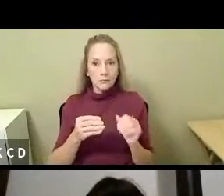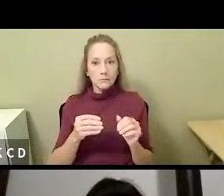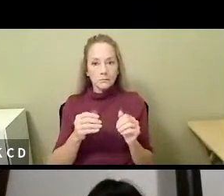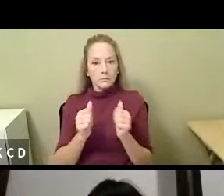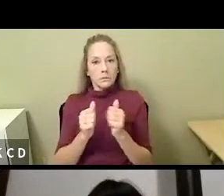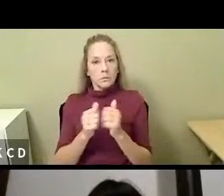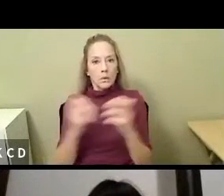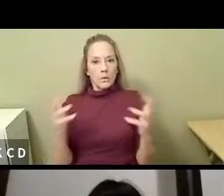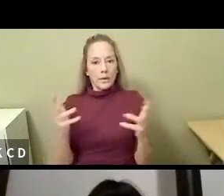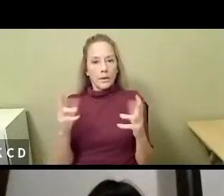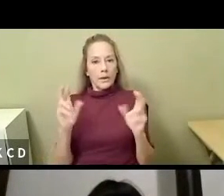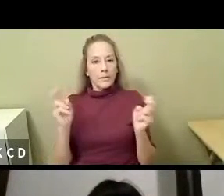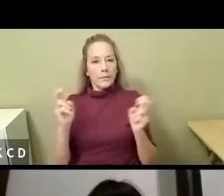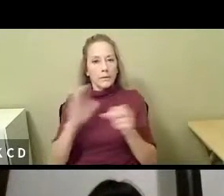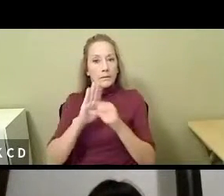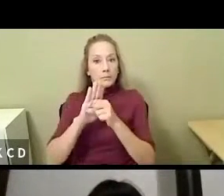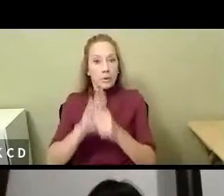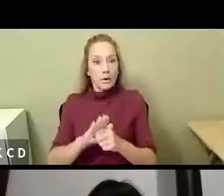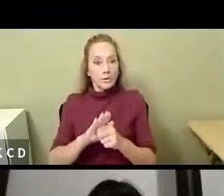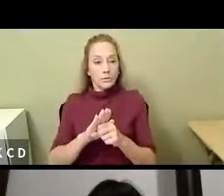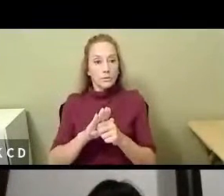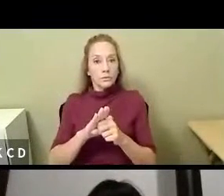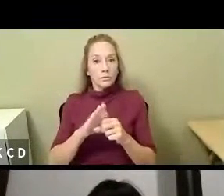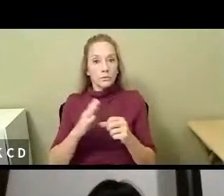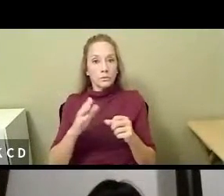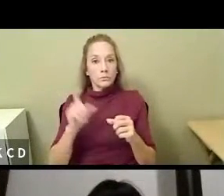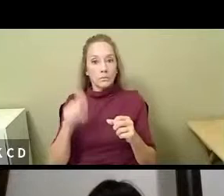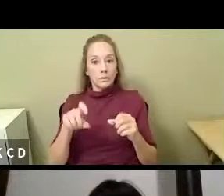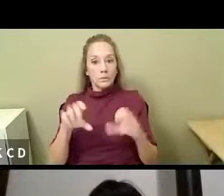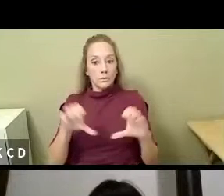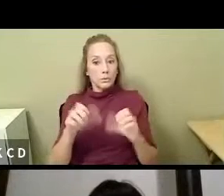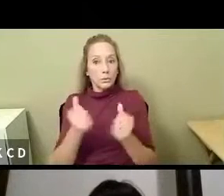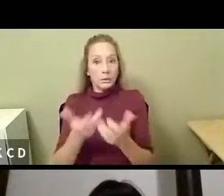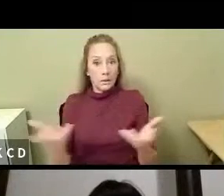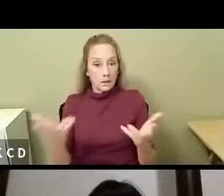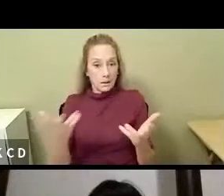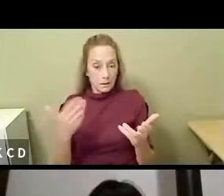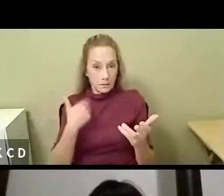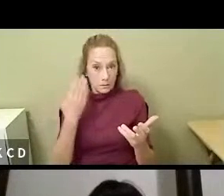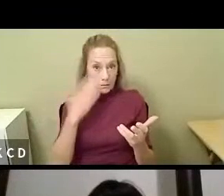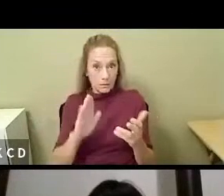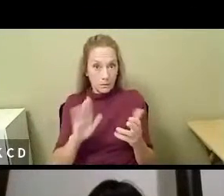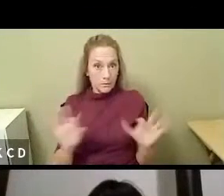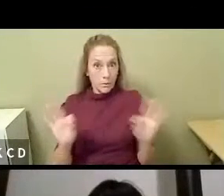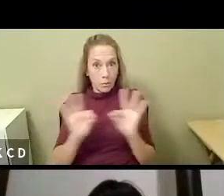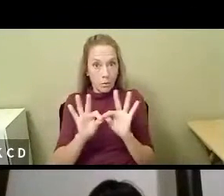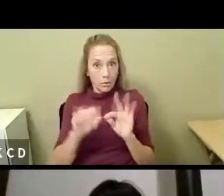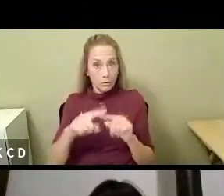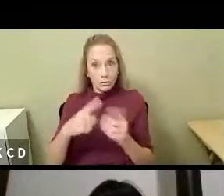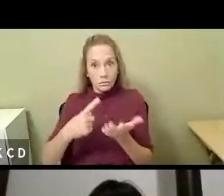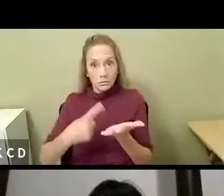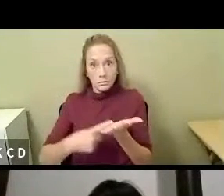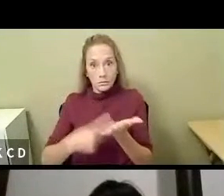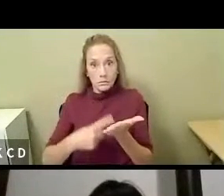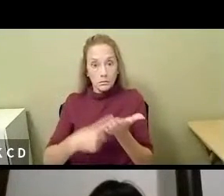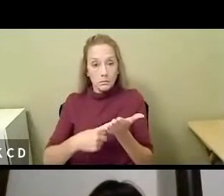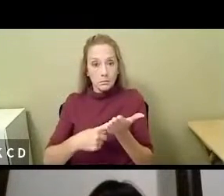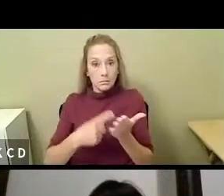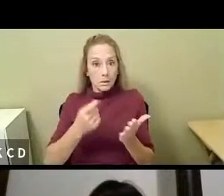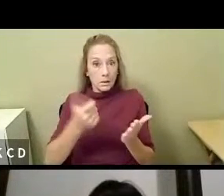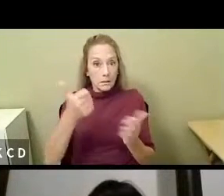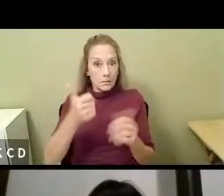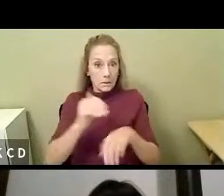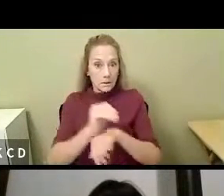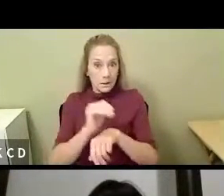pressure of having to do anything, I didn't know if there was value to just talk through that a little bit tonight. And